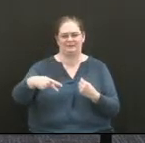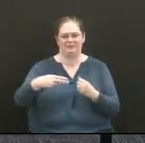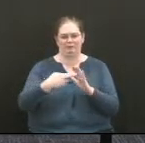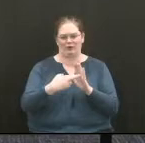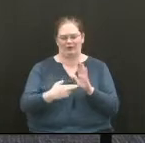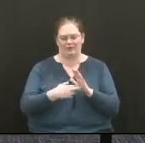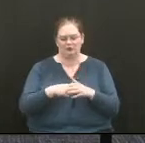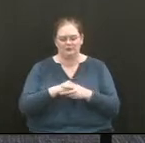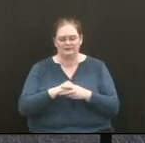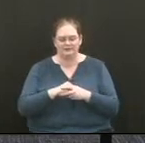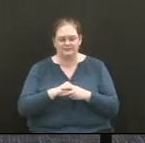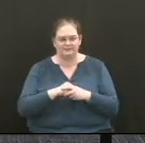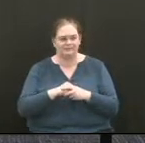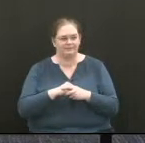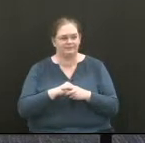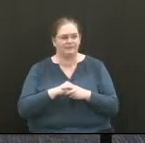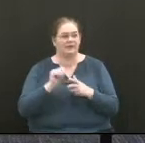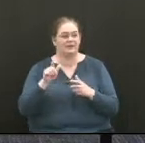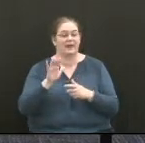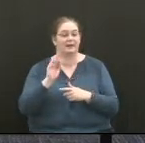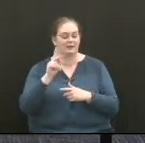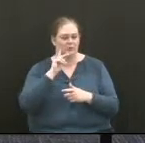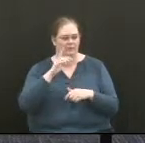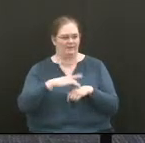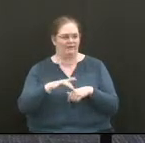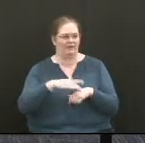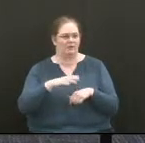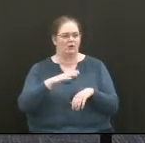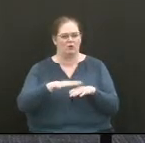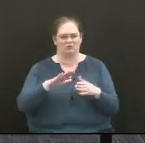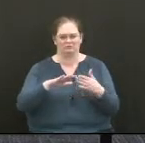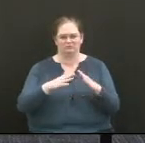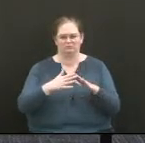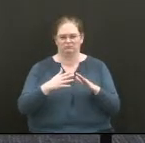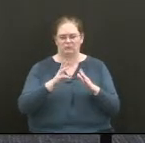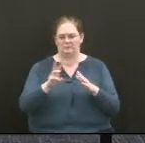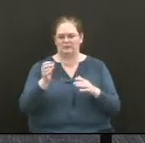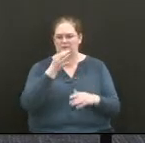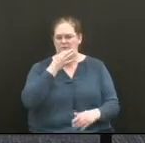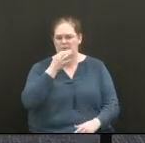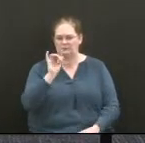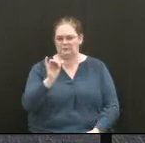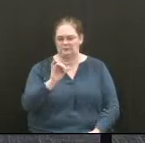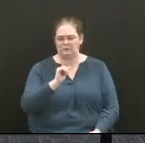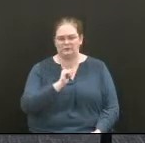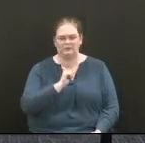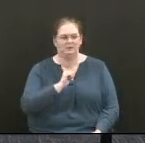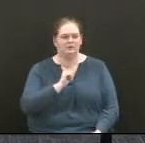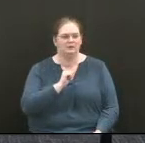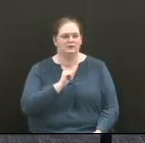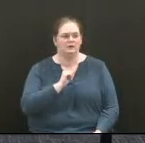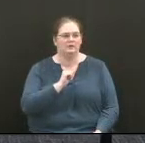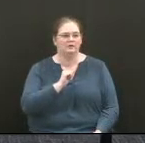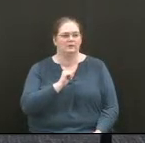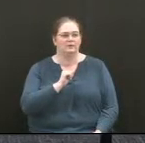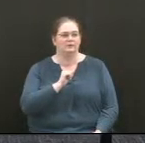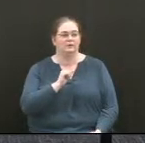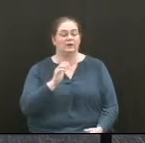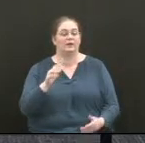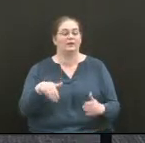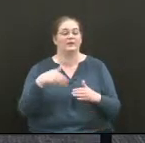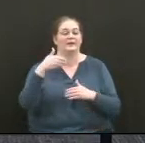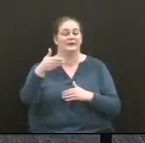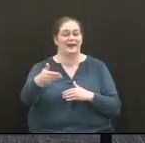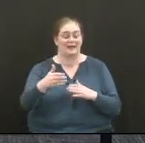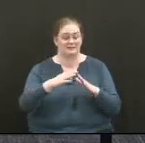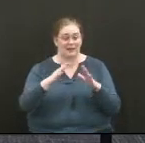regulations. That link will be available on the county's website shortly as well. The event, the next